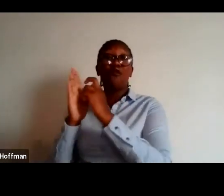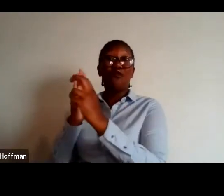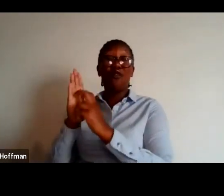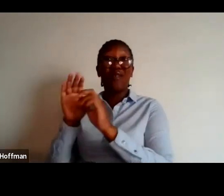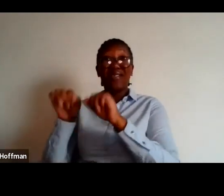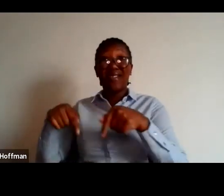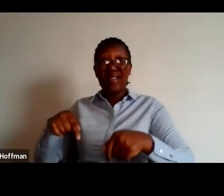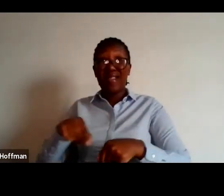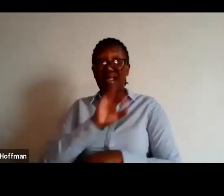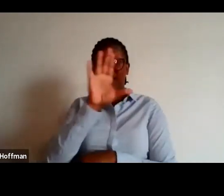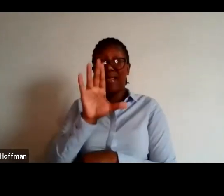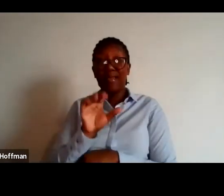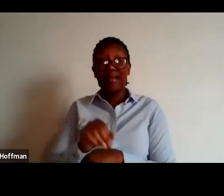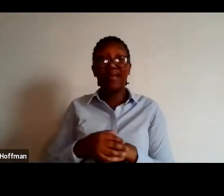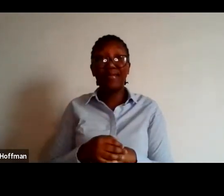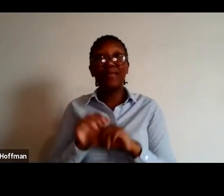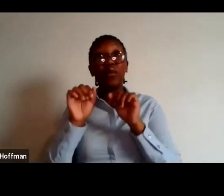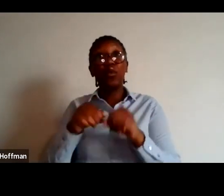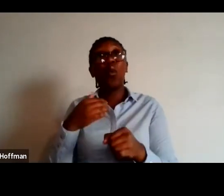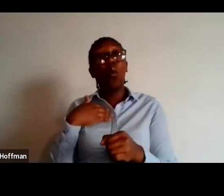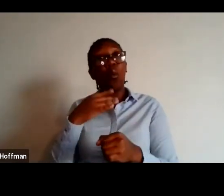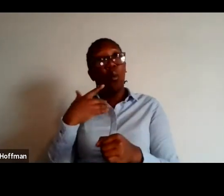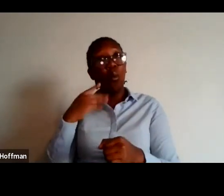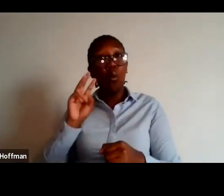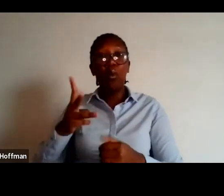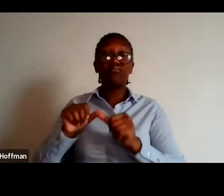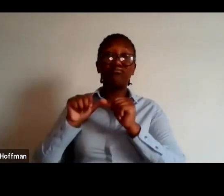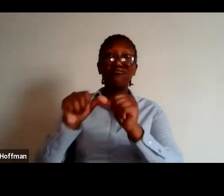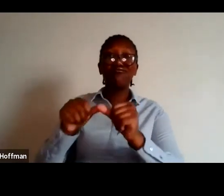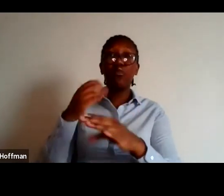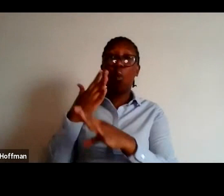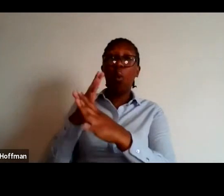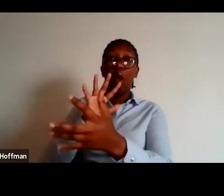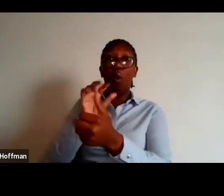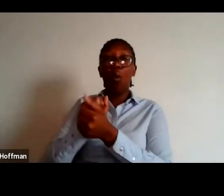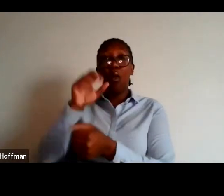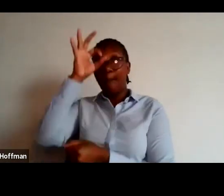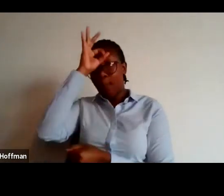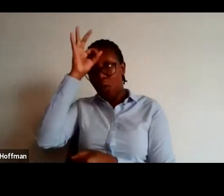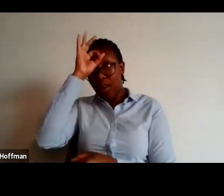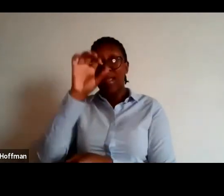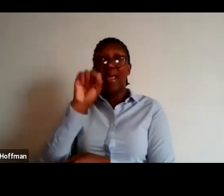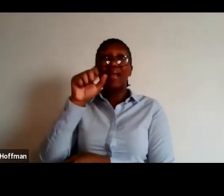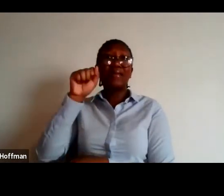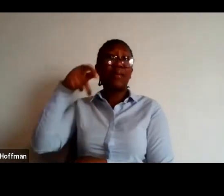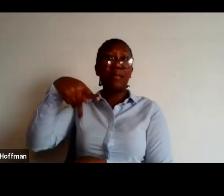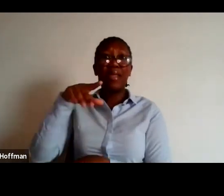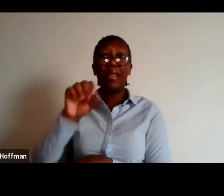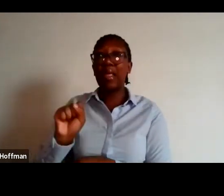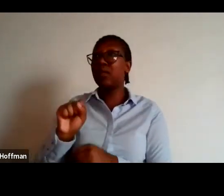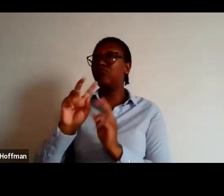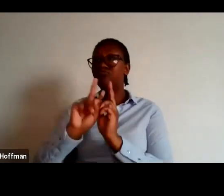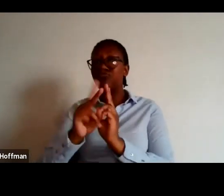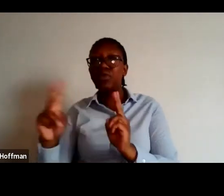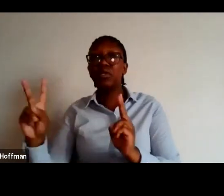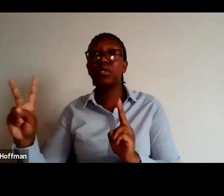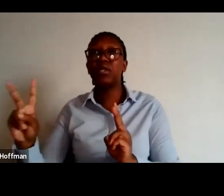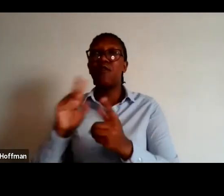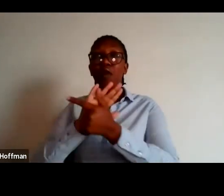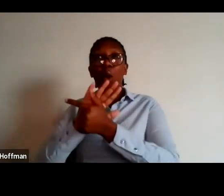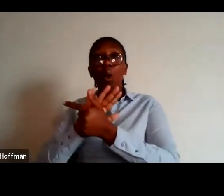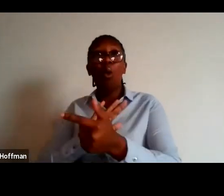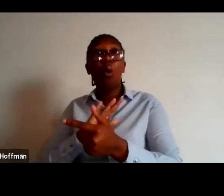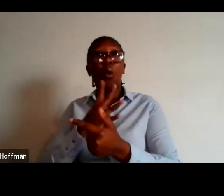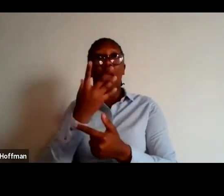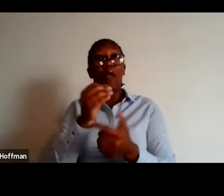the base and collaborate with law enforcement agencies, as well maintaining the effective